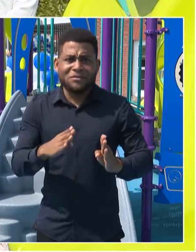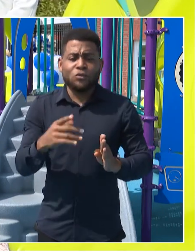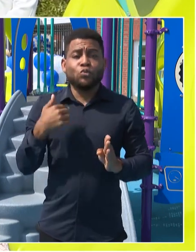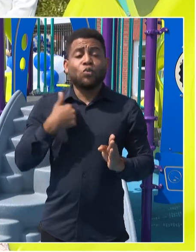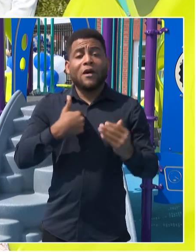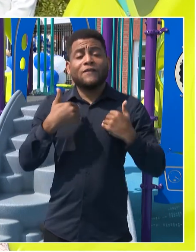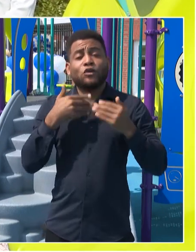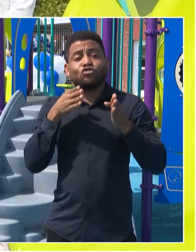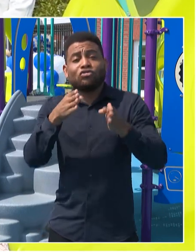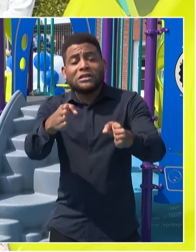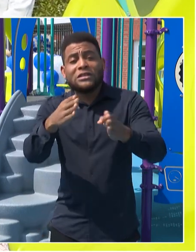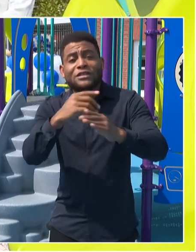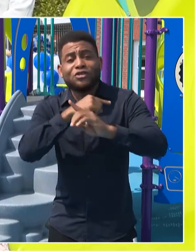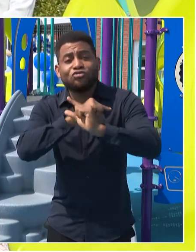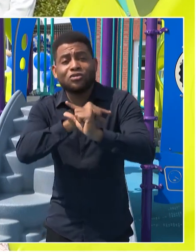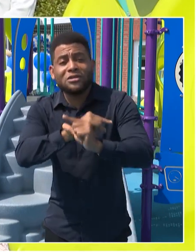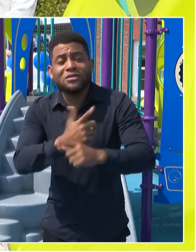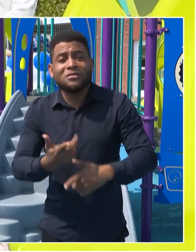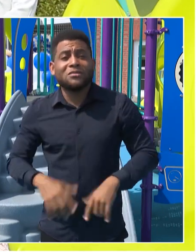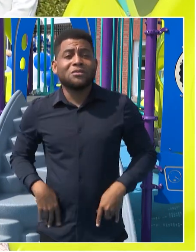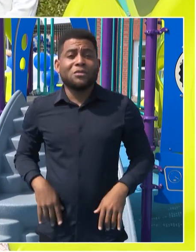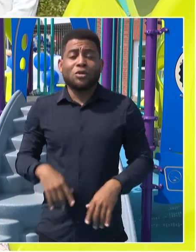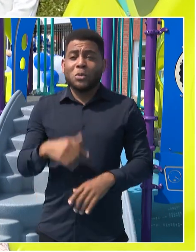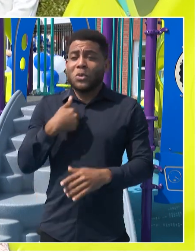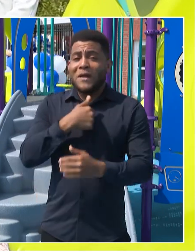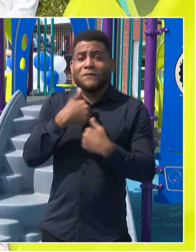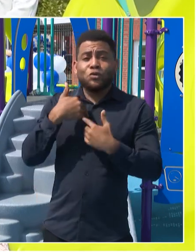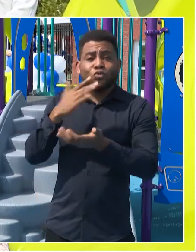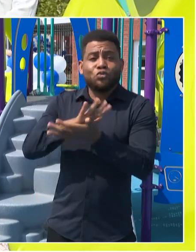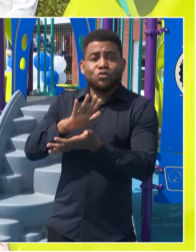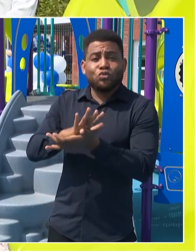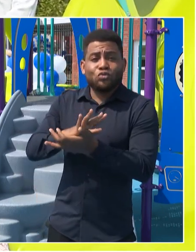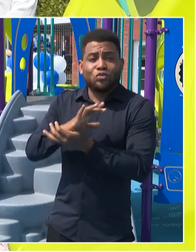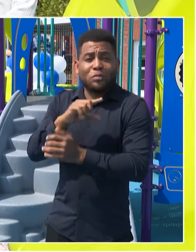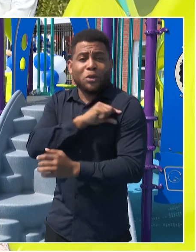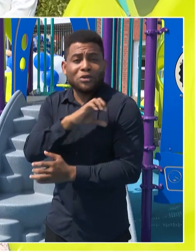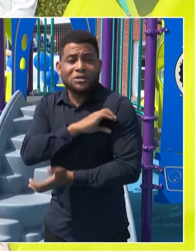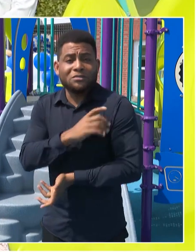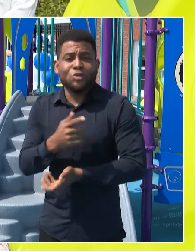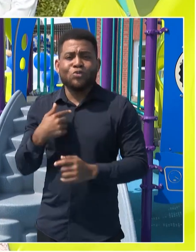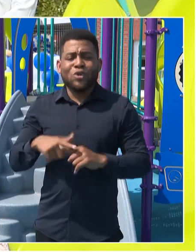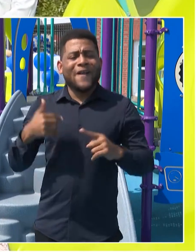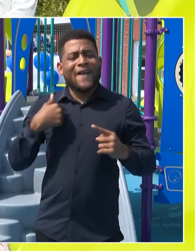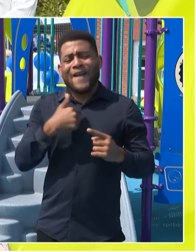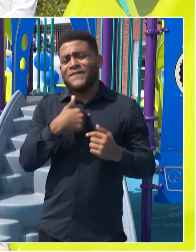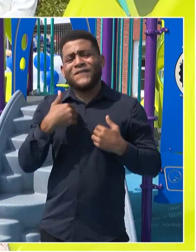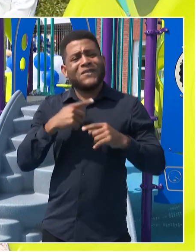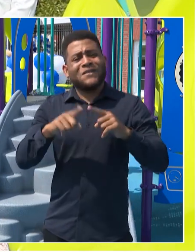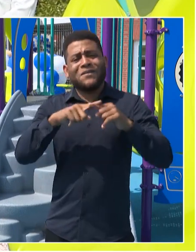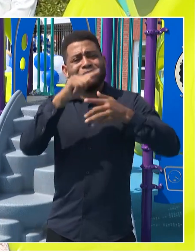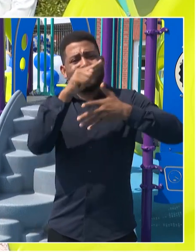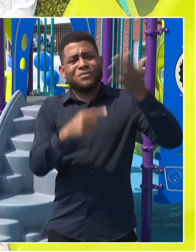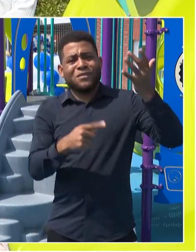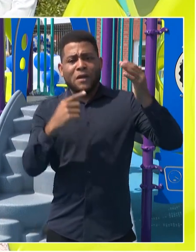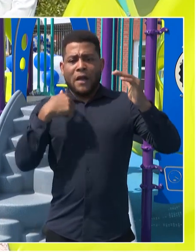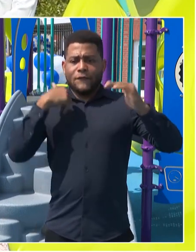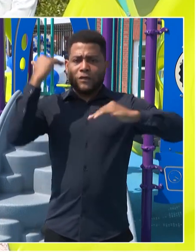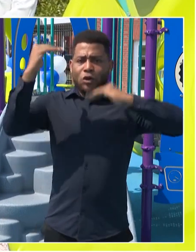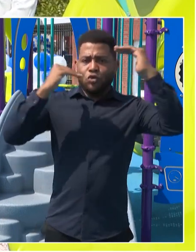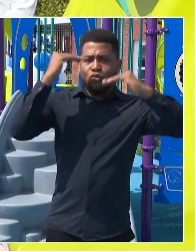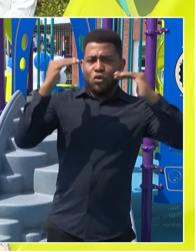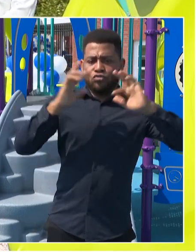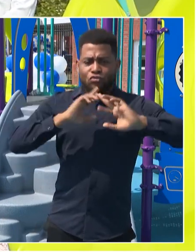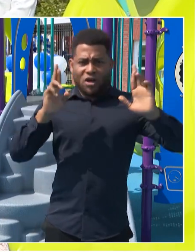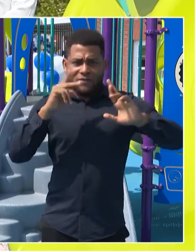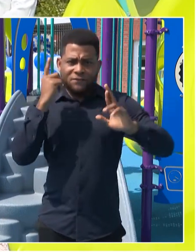officers, and adults who are ready to love and challenge our students. I want to acknowledge our parents. Do we have any Minor